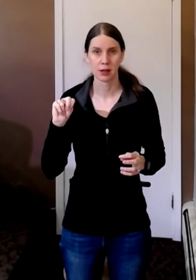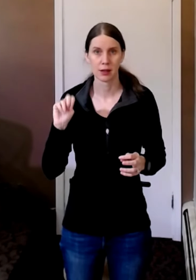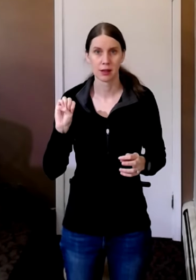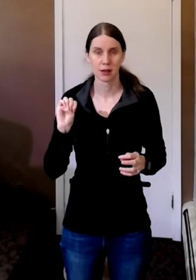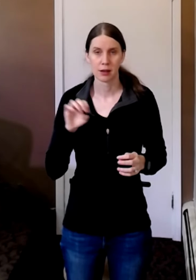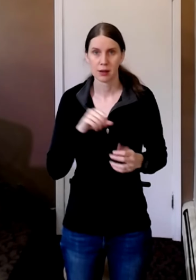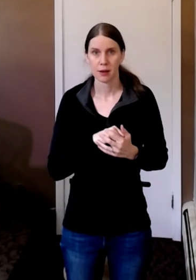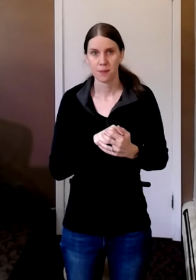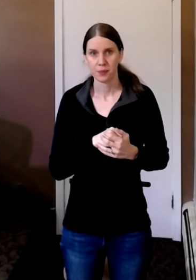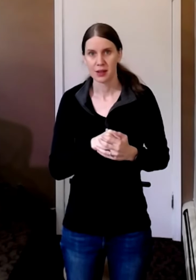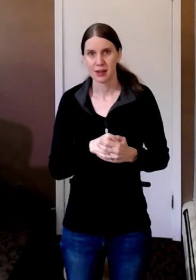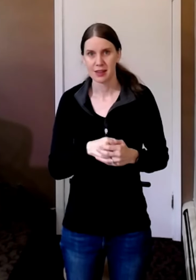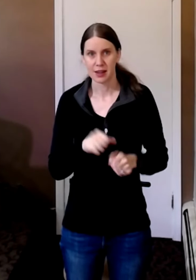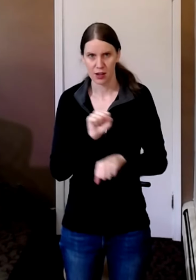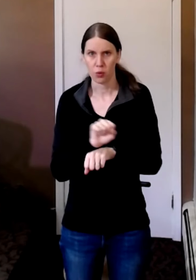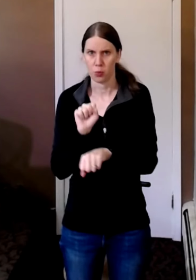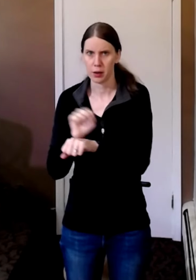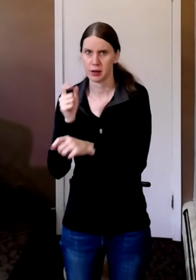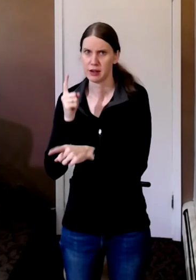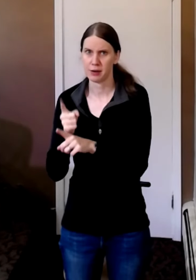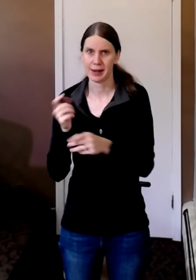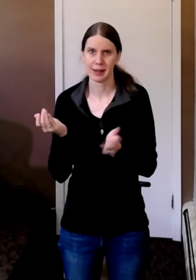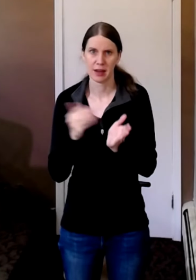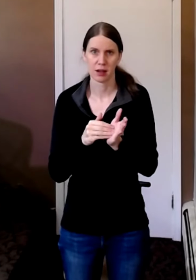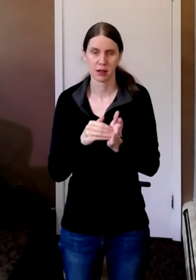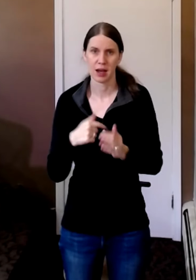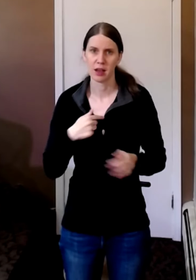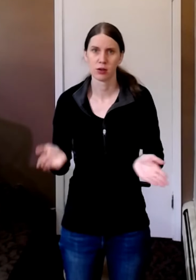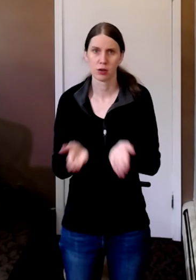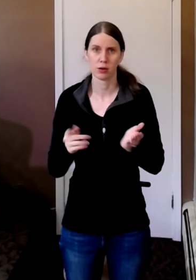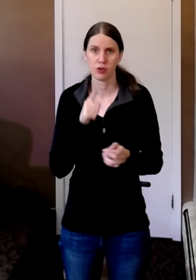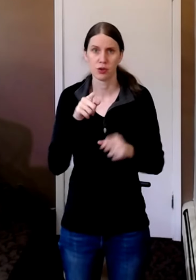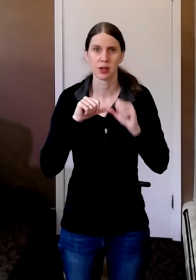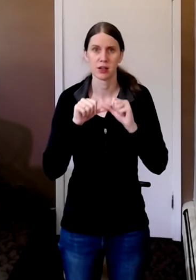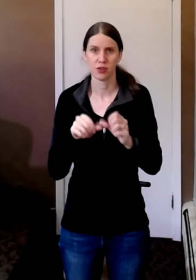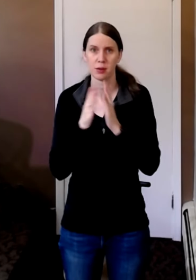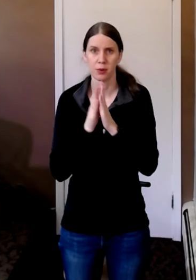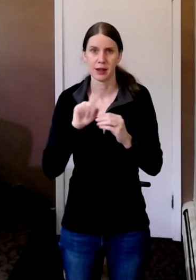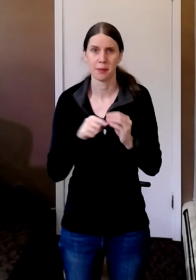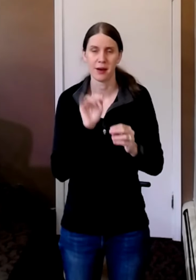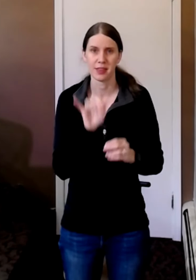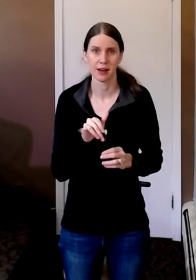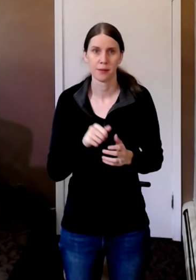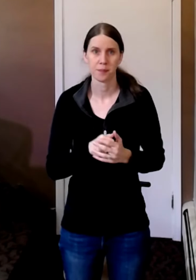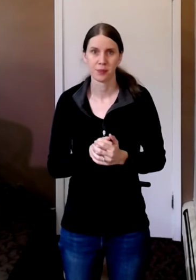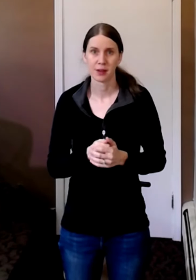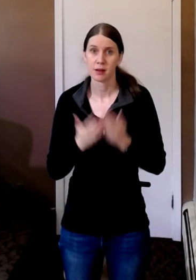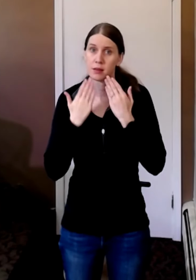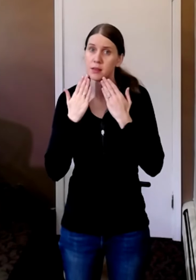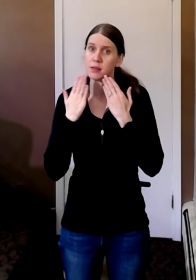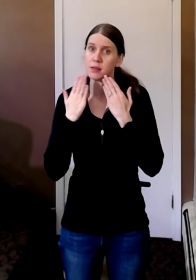we're going to need to get up and running with this new press. So I encourage you to continue to pray about that. I want to thank all of those churches